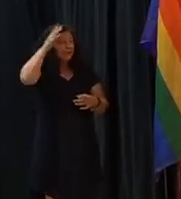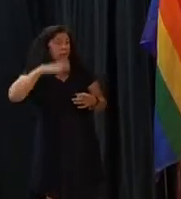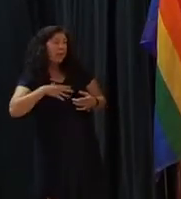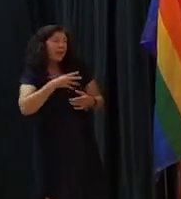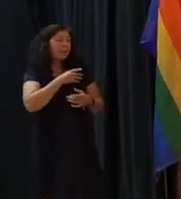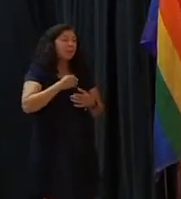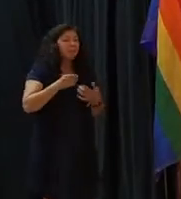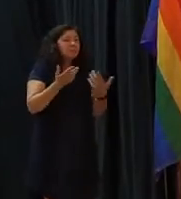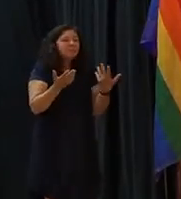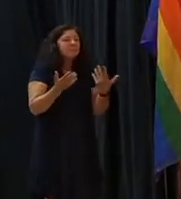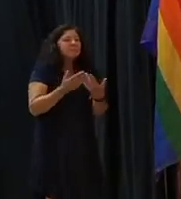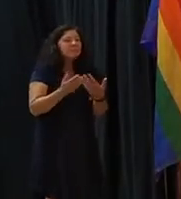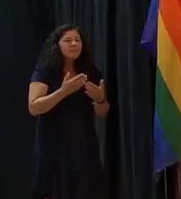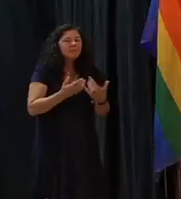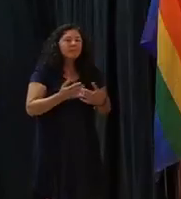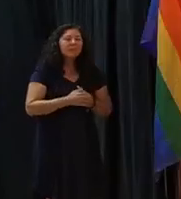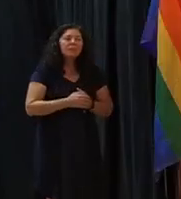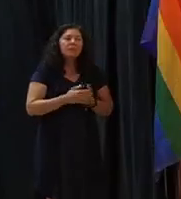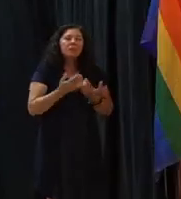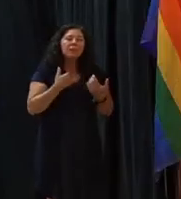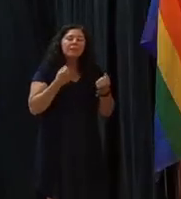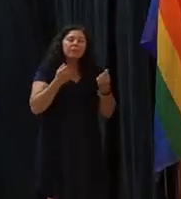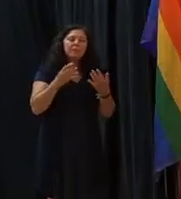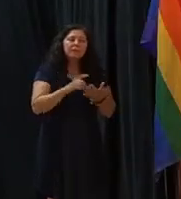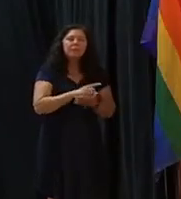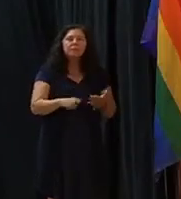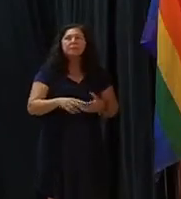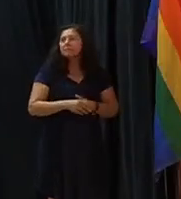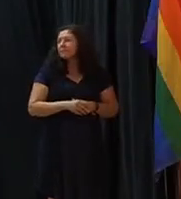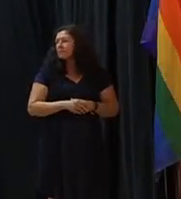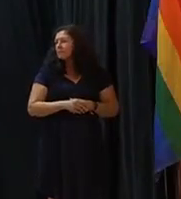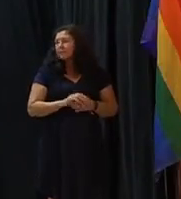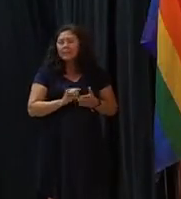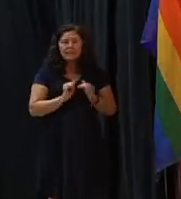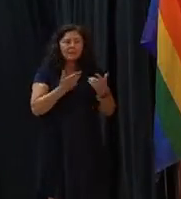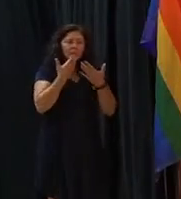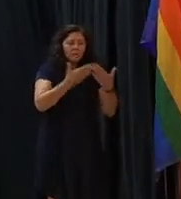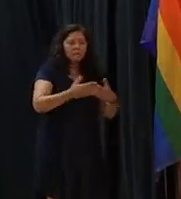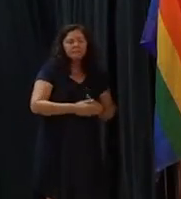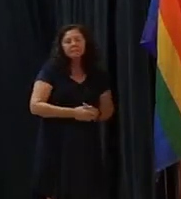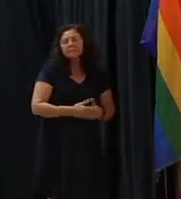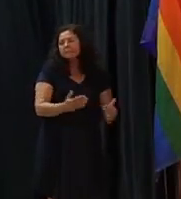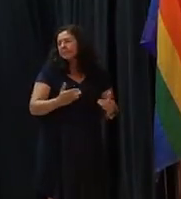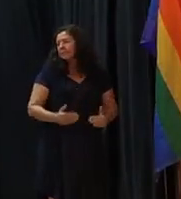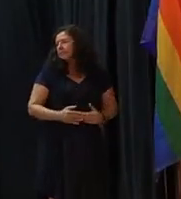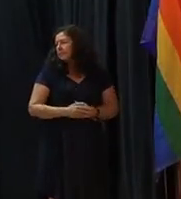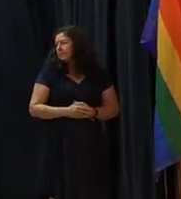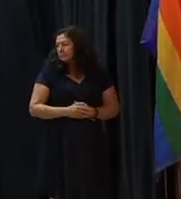few, especially trans, but few. That's all, thank you.